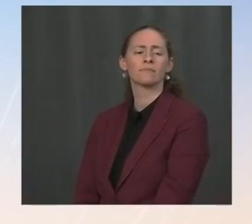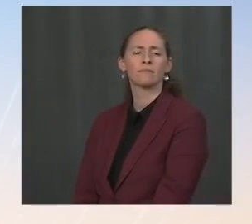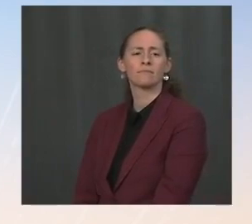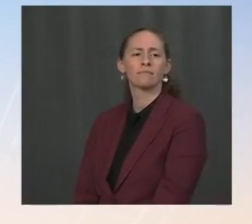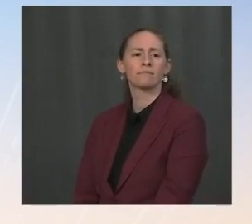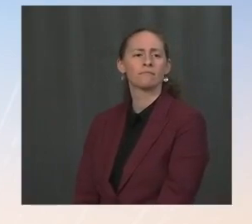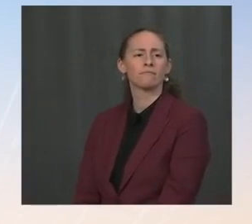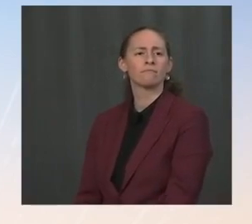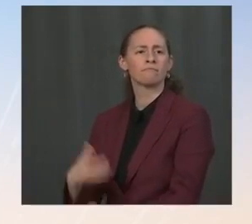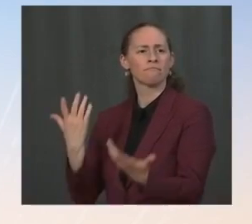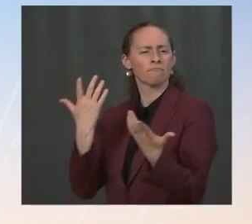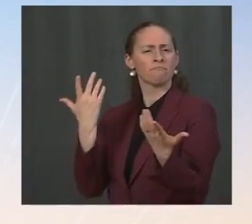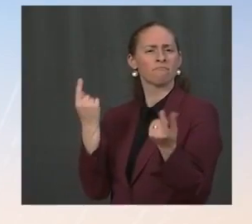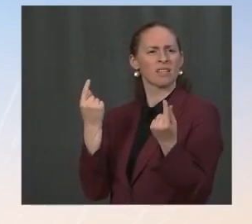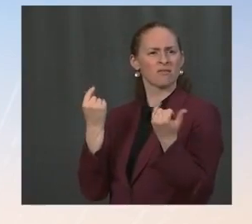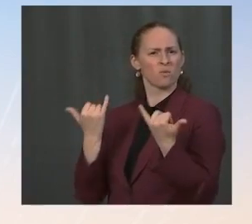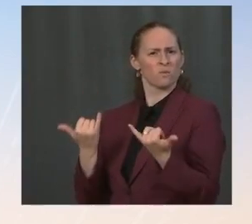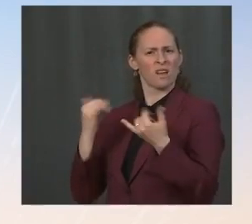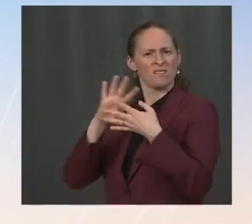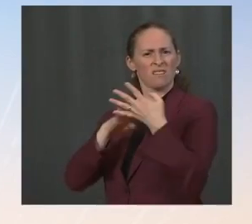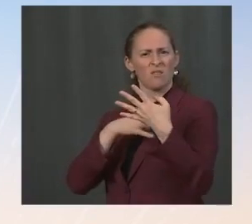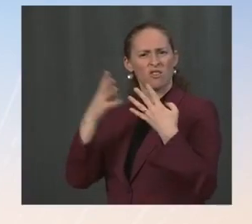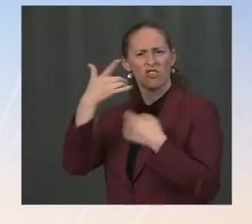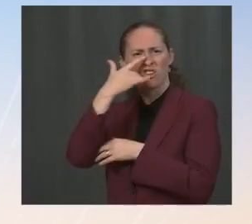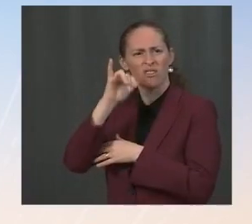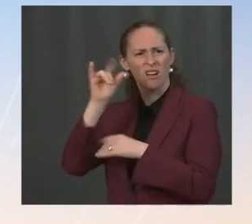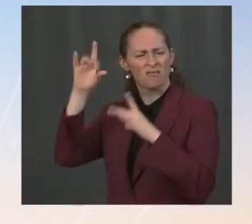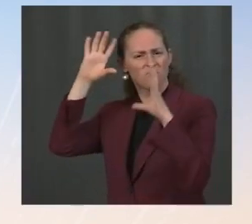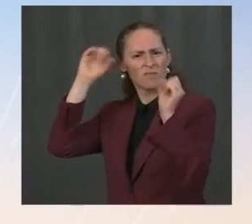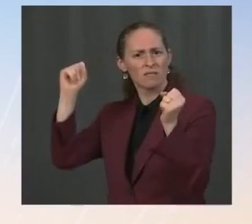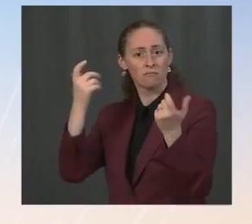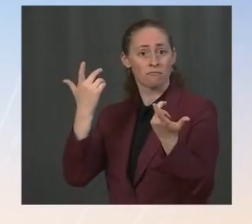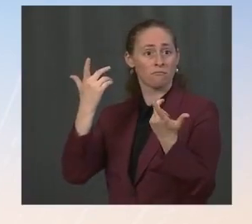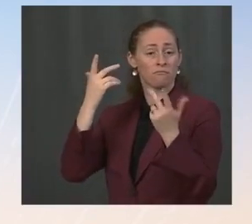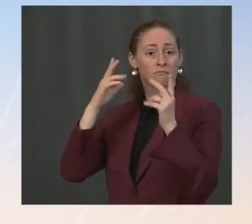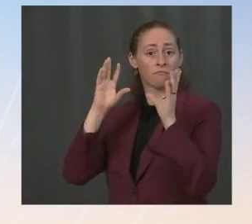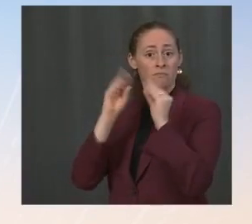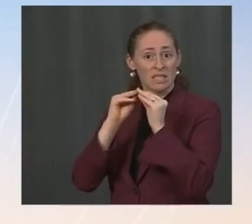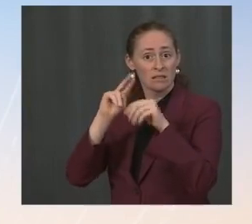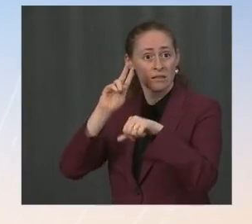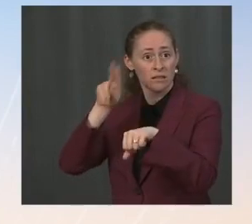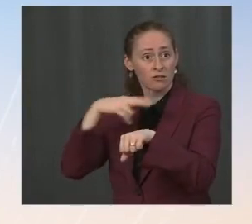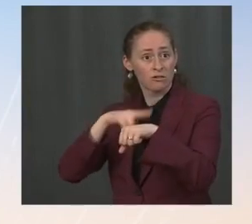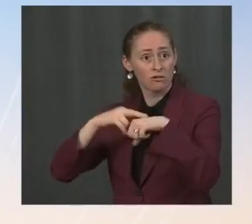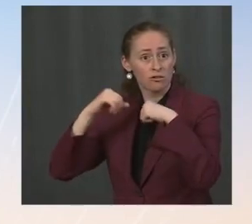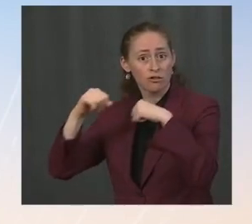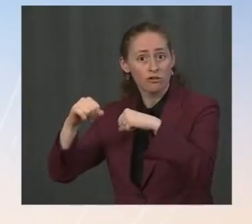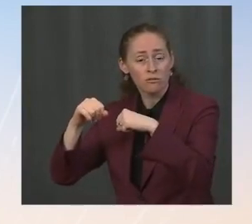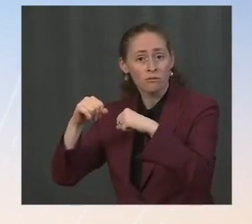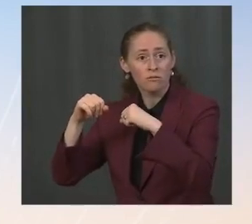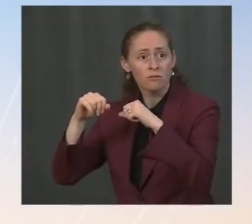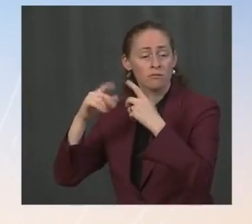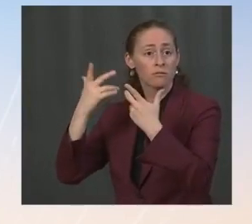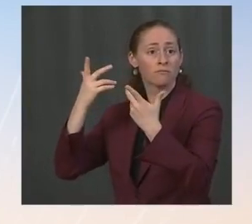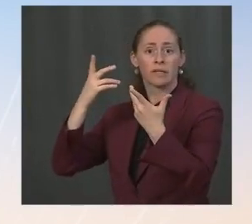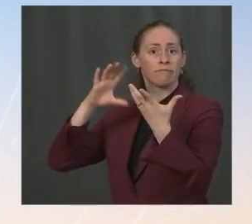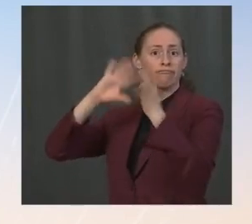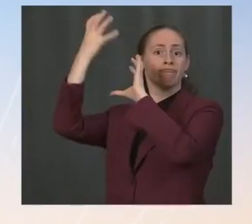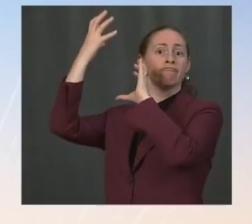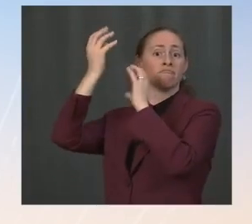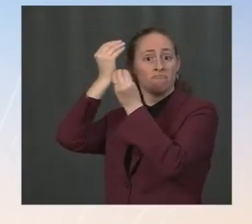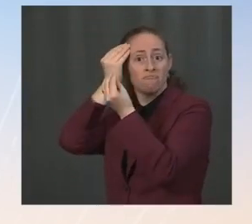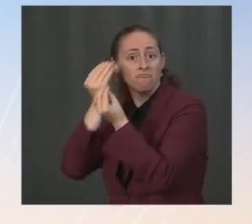hour by his national security team, and that's when the first reports were coming in of this. Walk us through what he did over those coming hours, just some